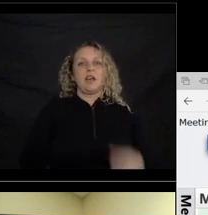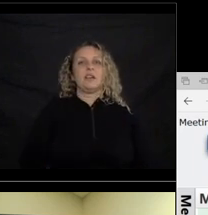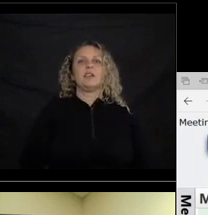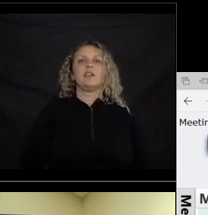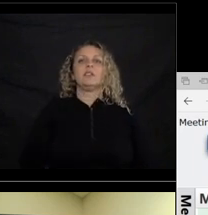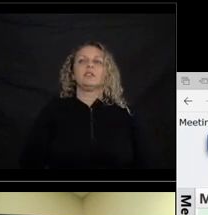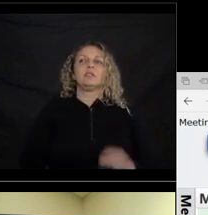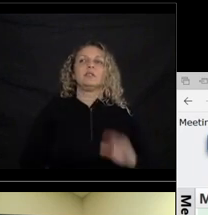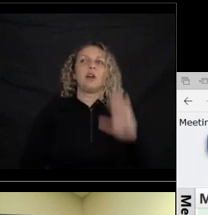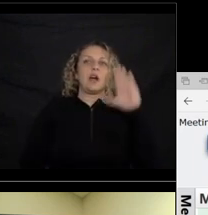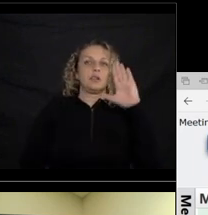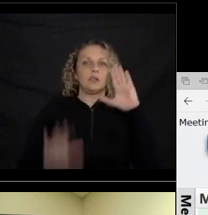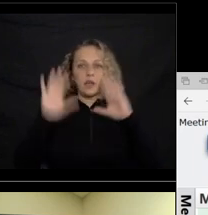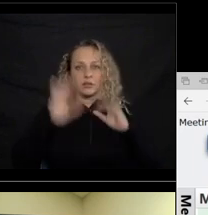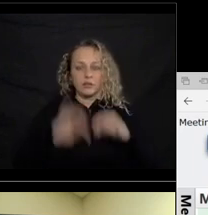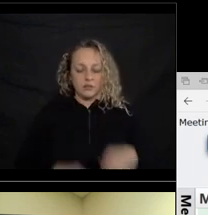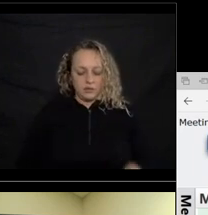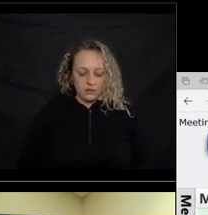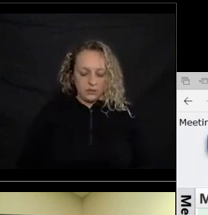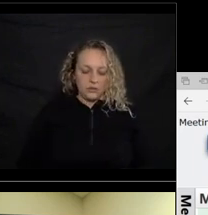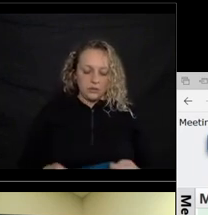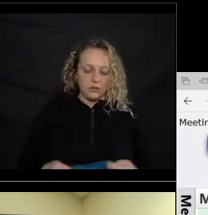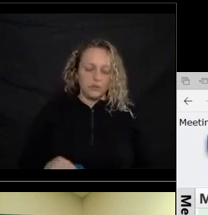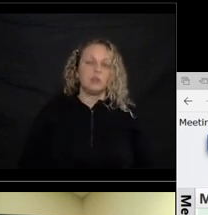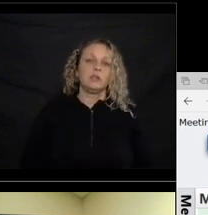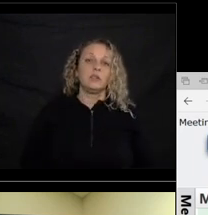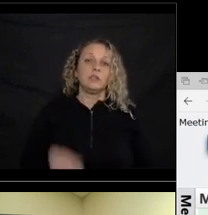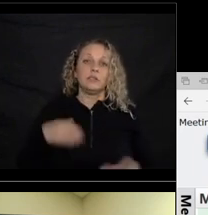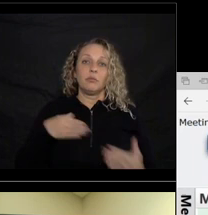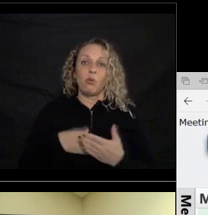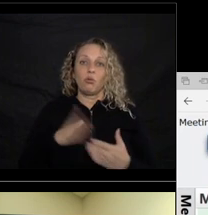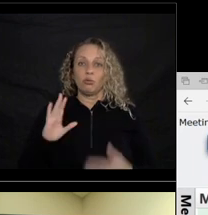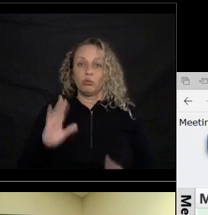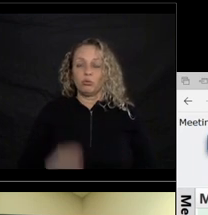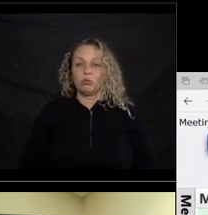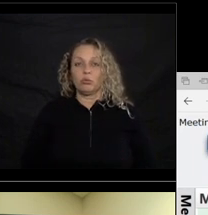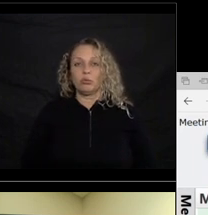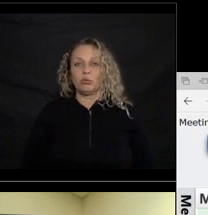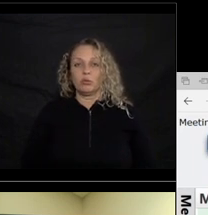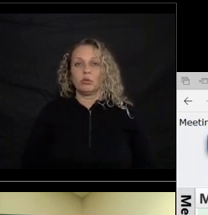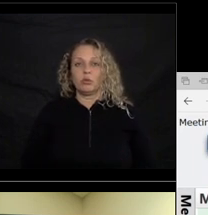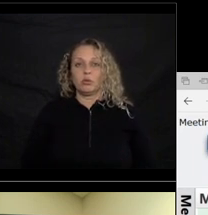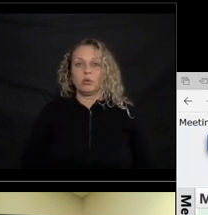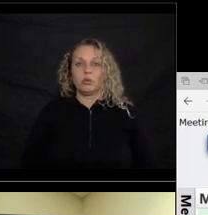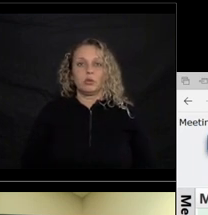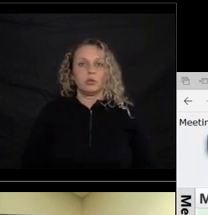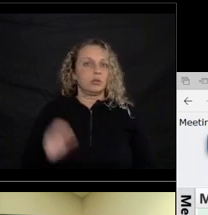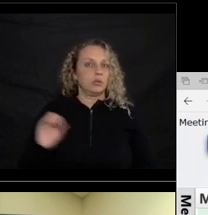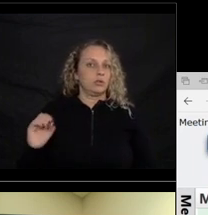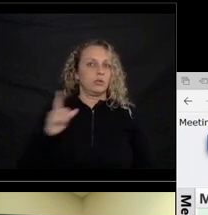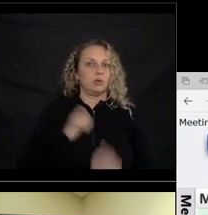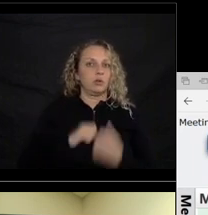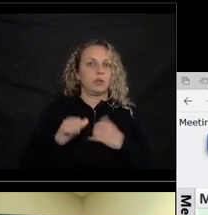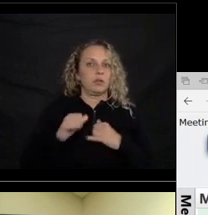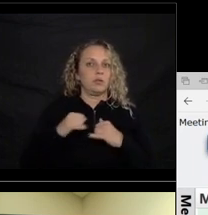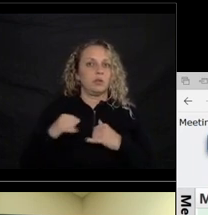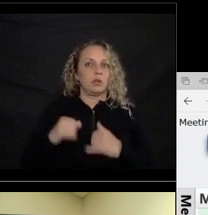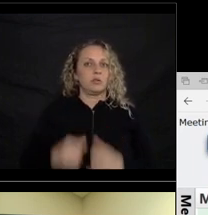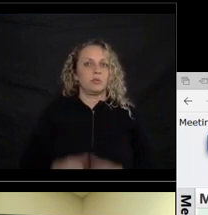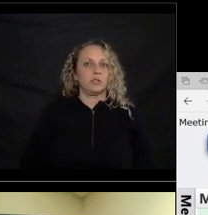aye. Aye. Aye. All those opposed? Hearing none, motion passes